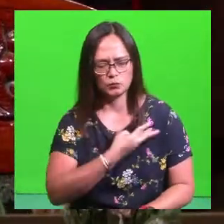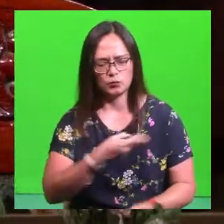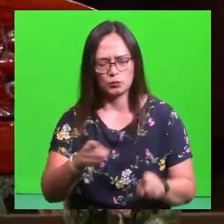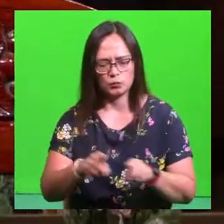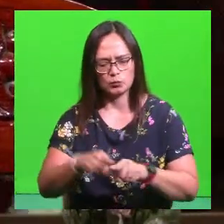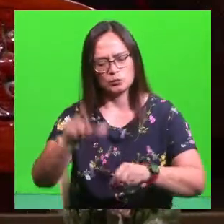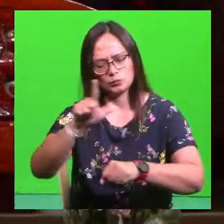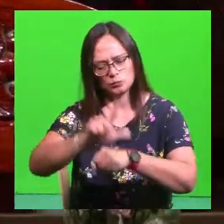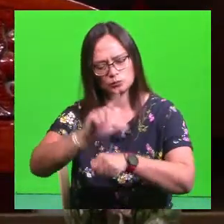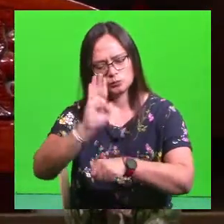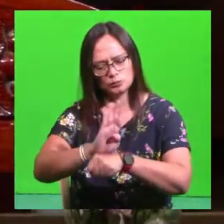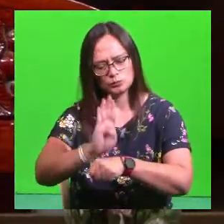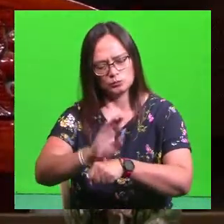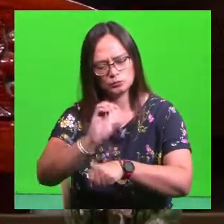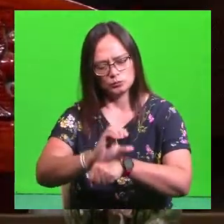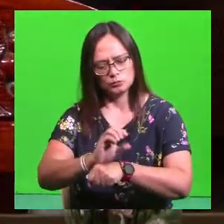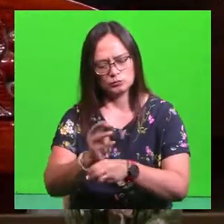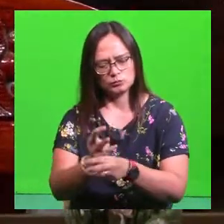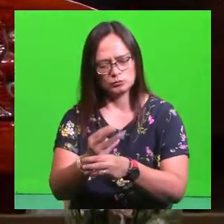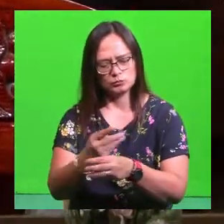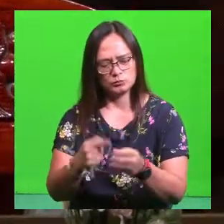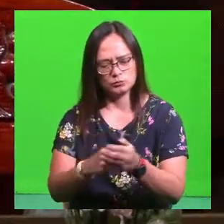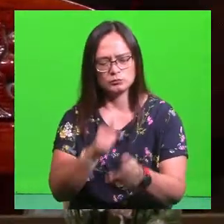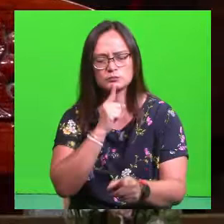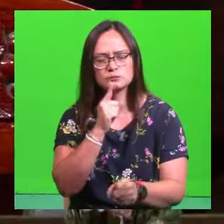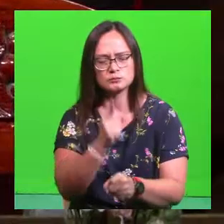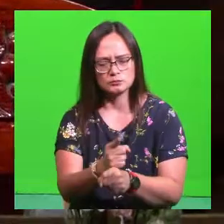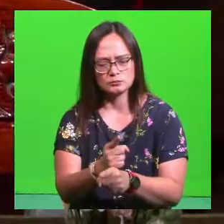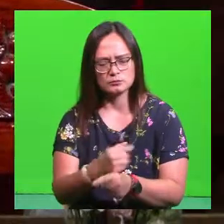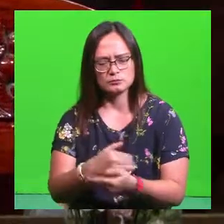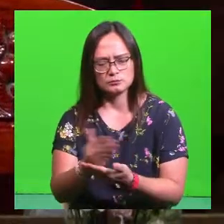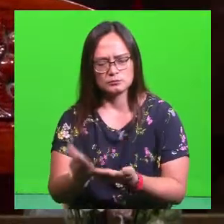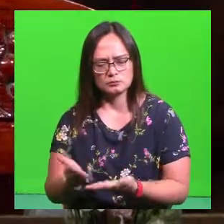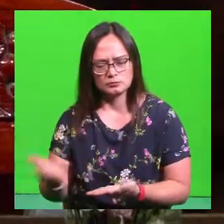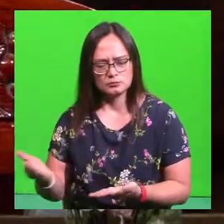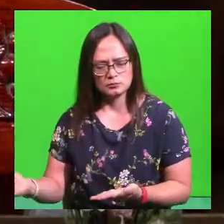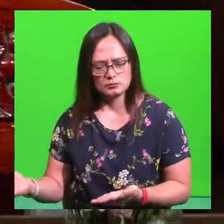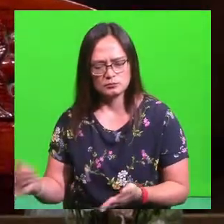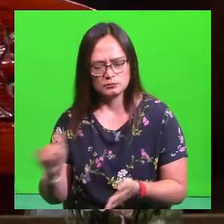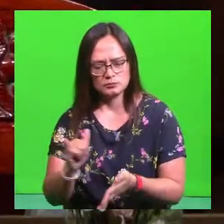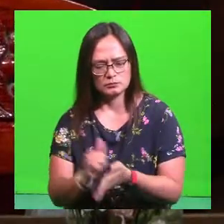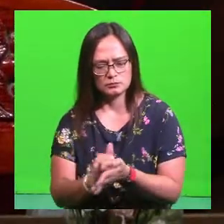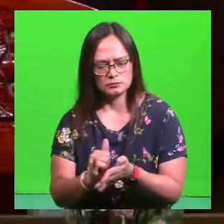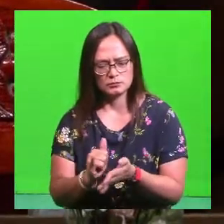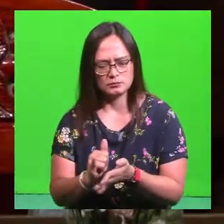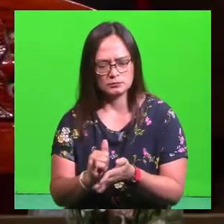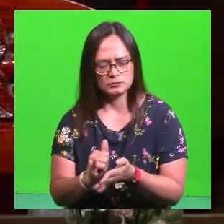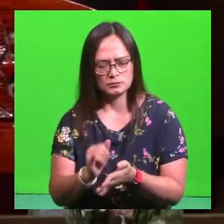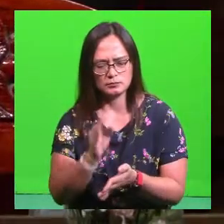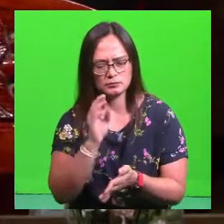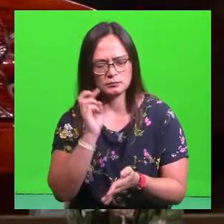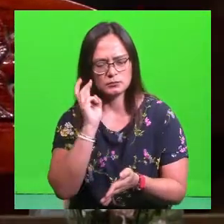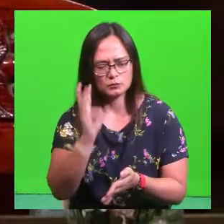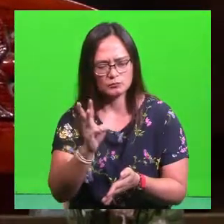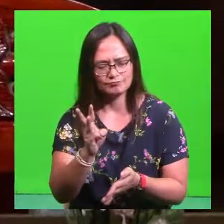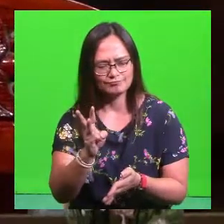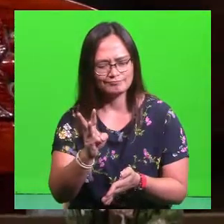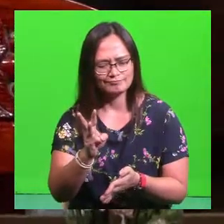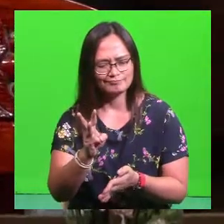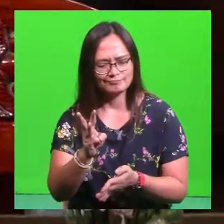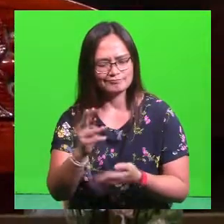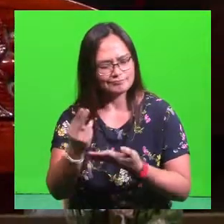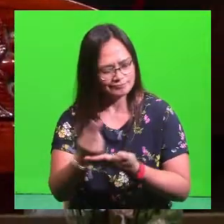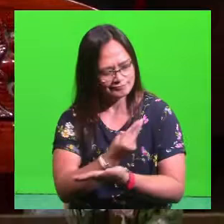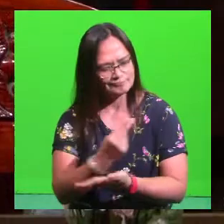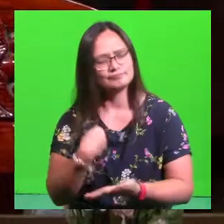this truth, dear God, something that would refresh us. And not just, Lord, in the aspect that the Lord